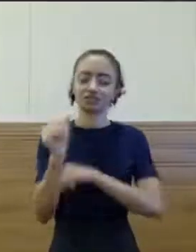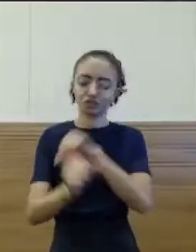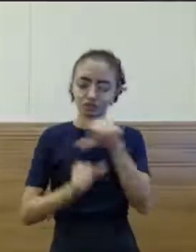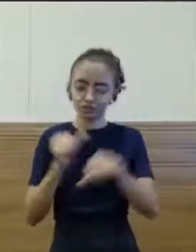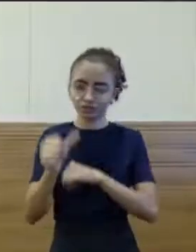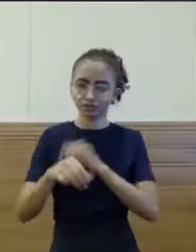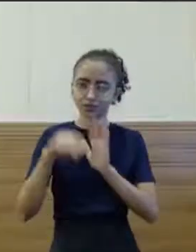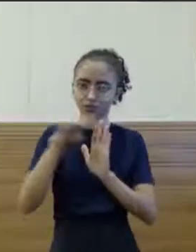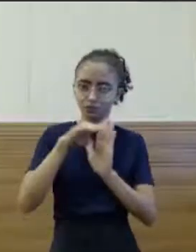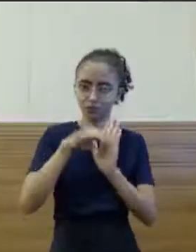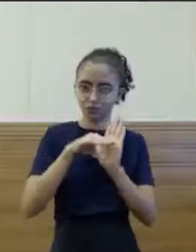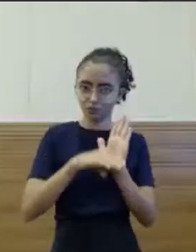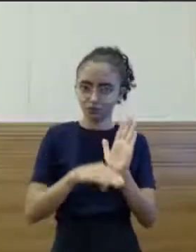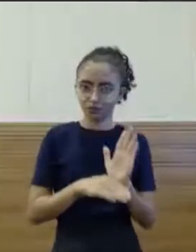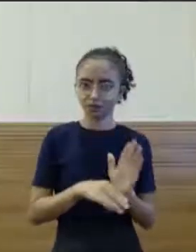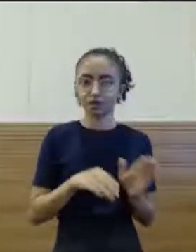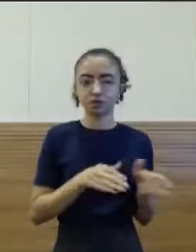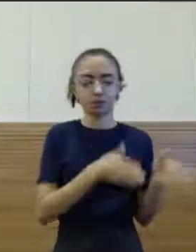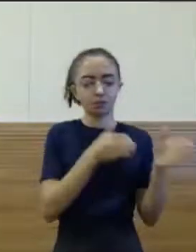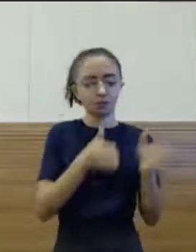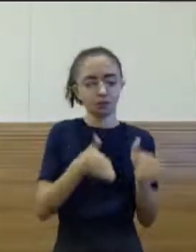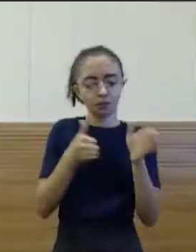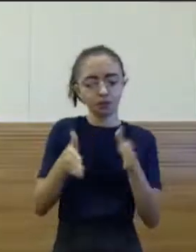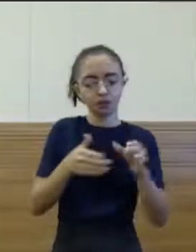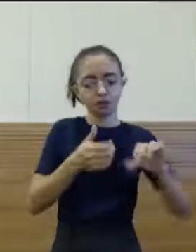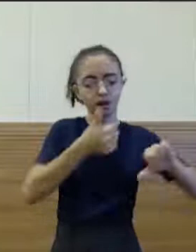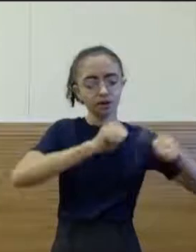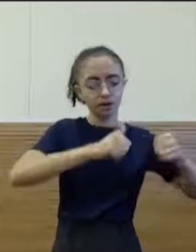the status of the development process.